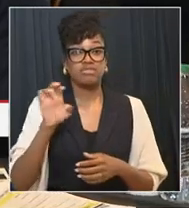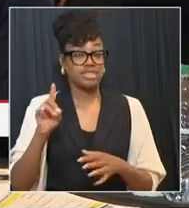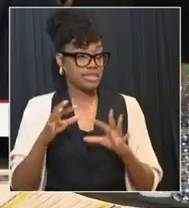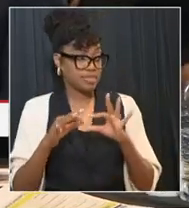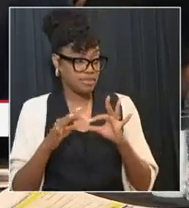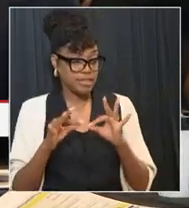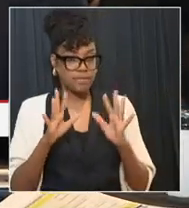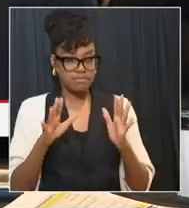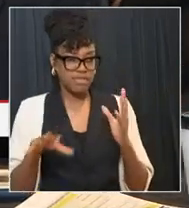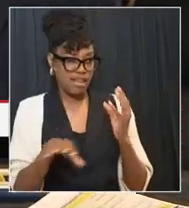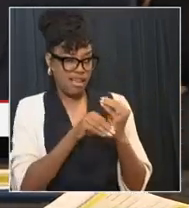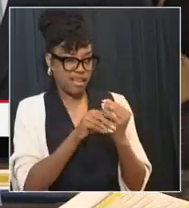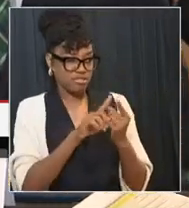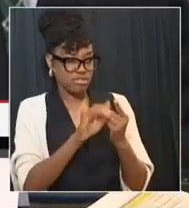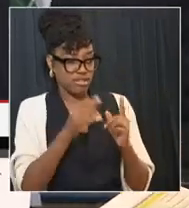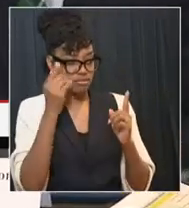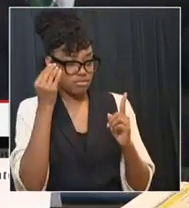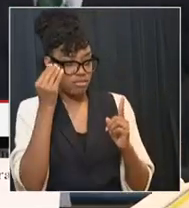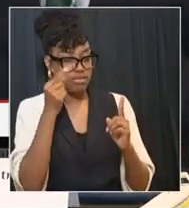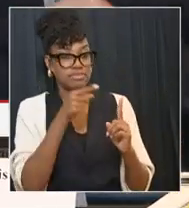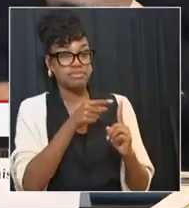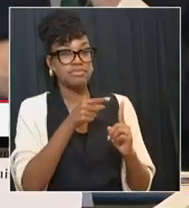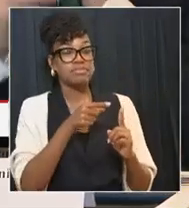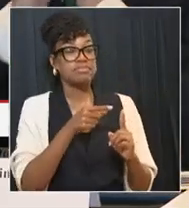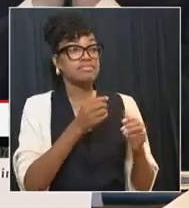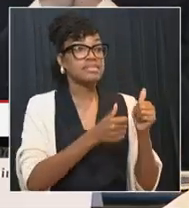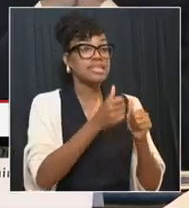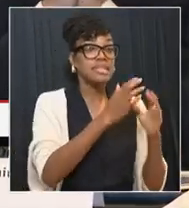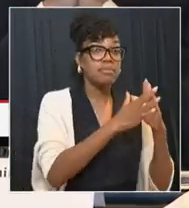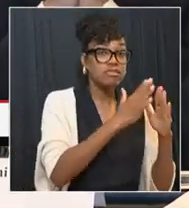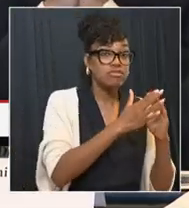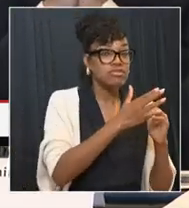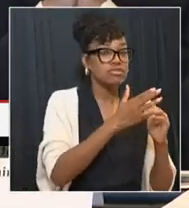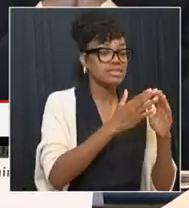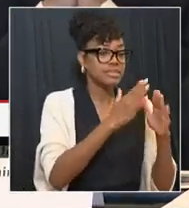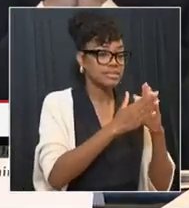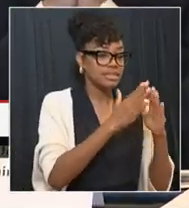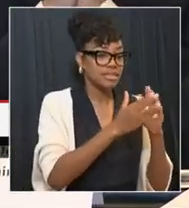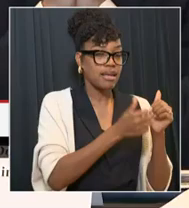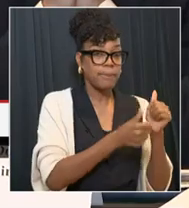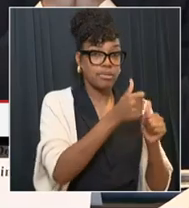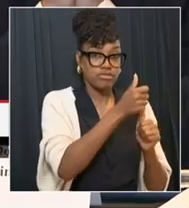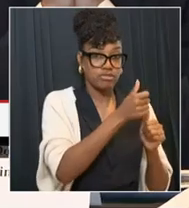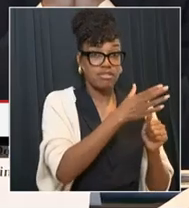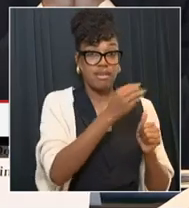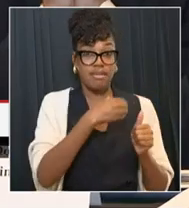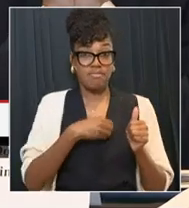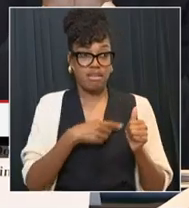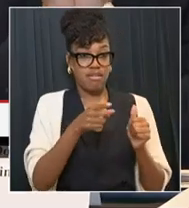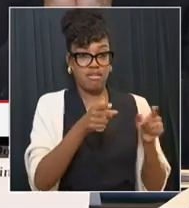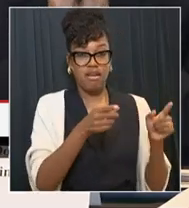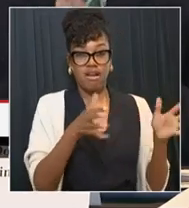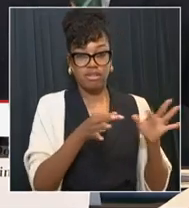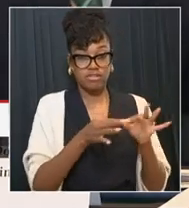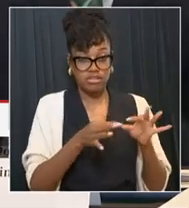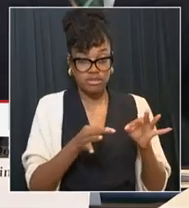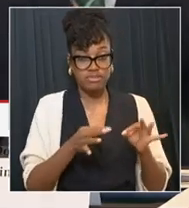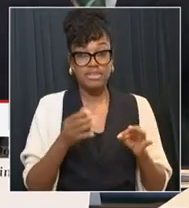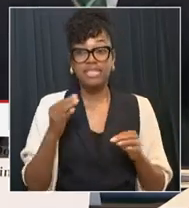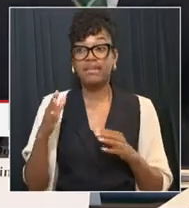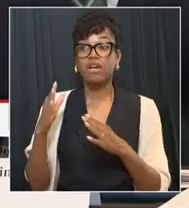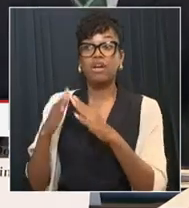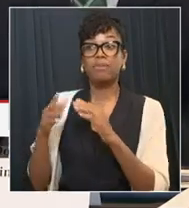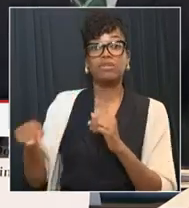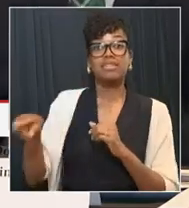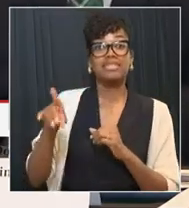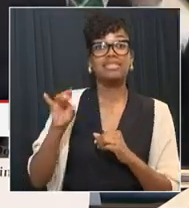the city administrator and mayor said, if you look at the capital budget, you'll see our school modernizations. Unless the community requested a change, the